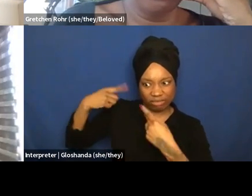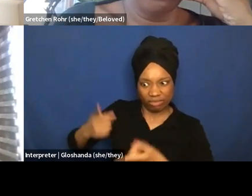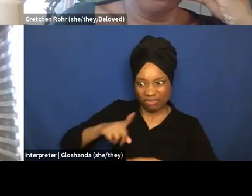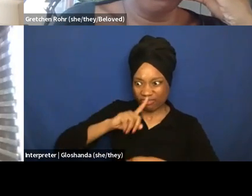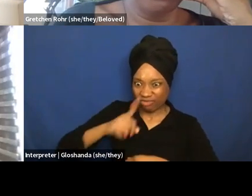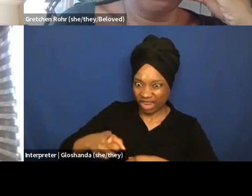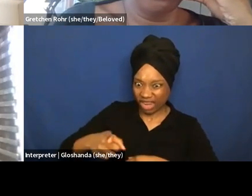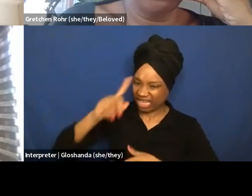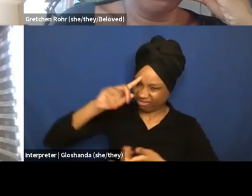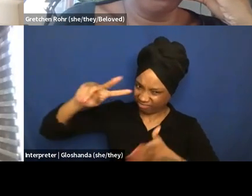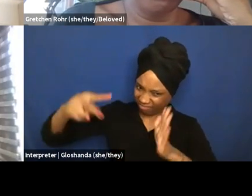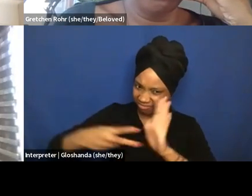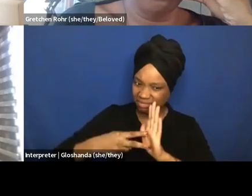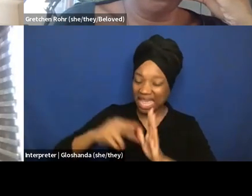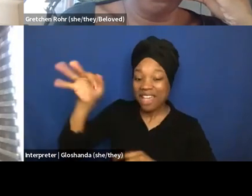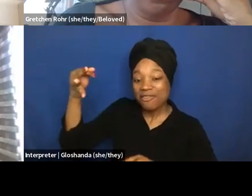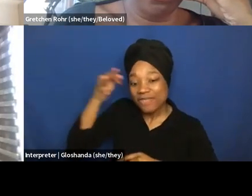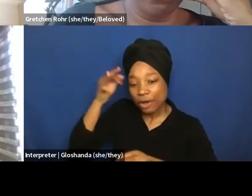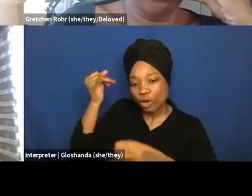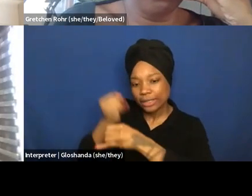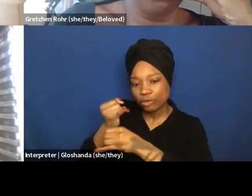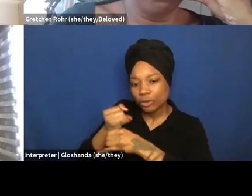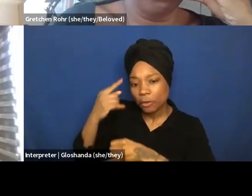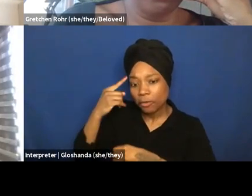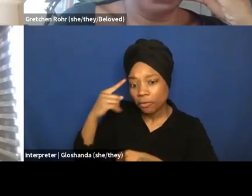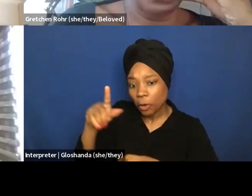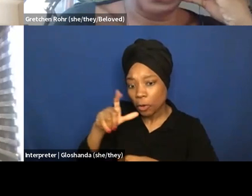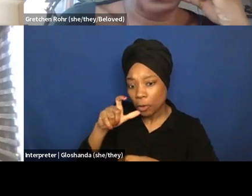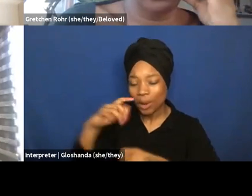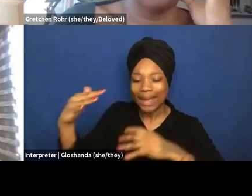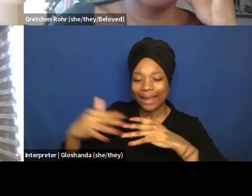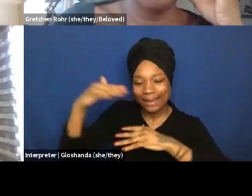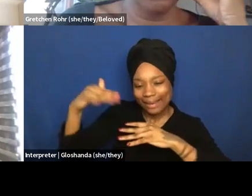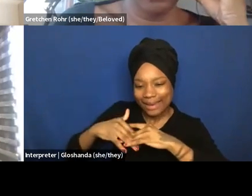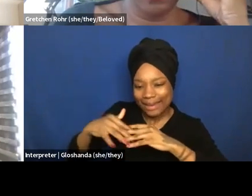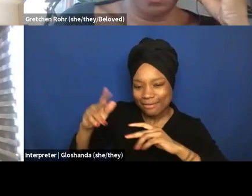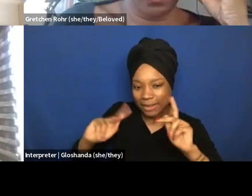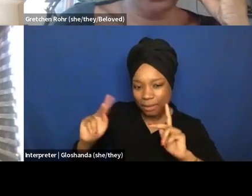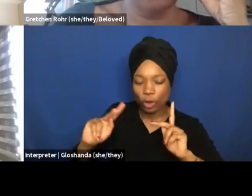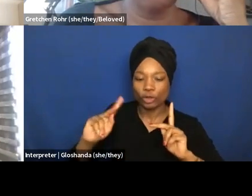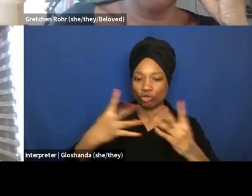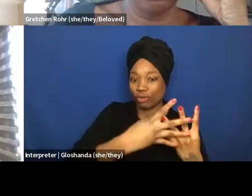federal institutions for natives to incarcerate natives and take them from their